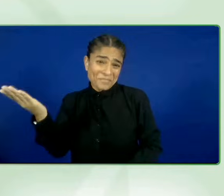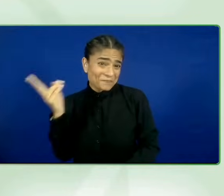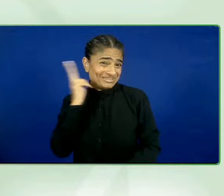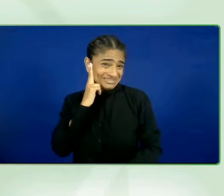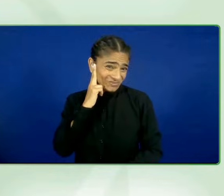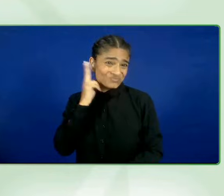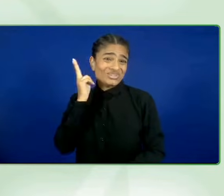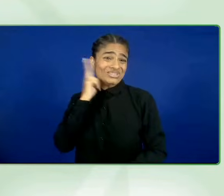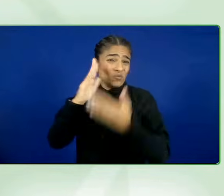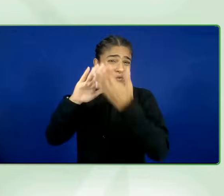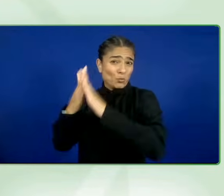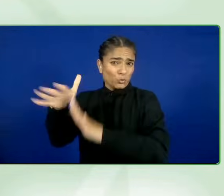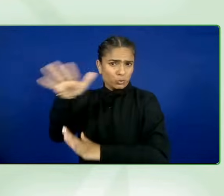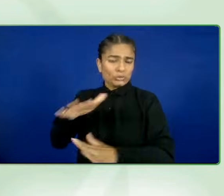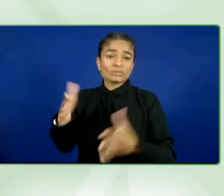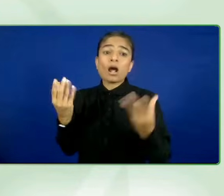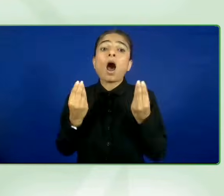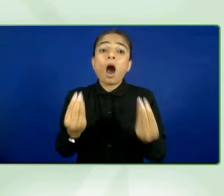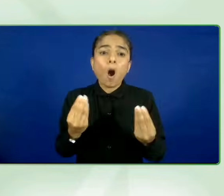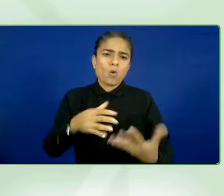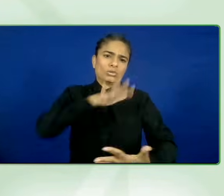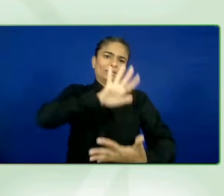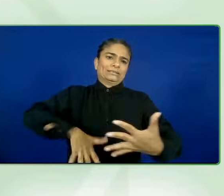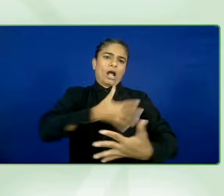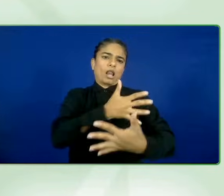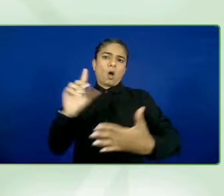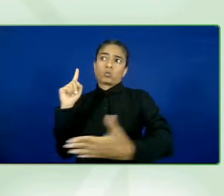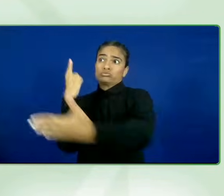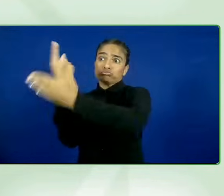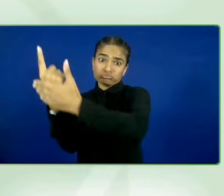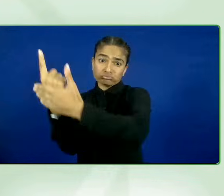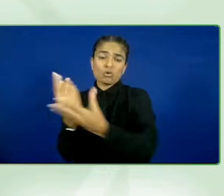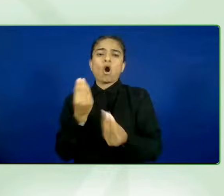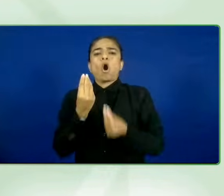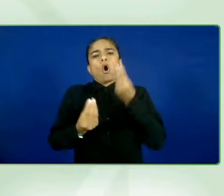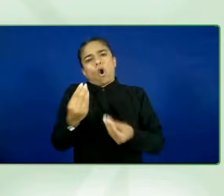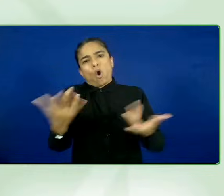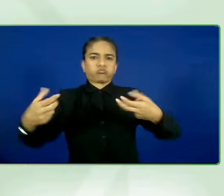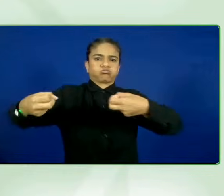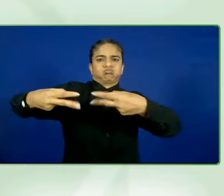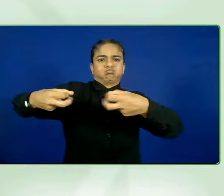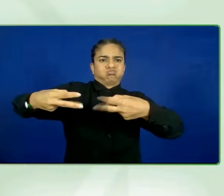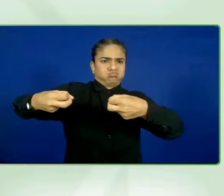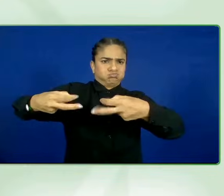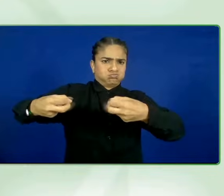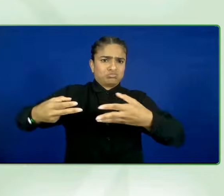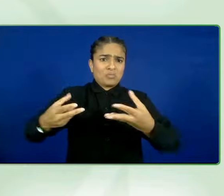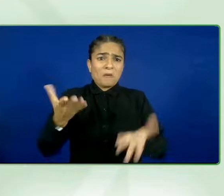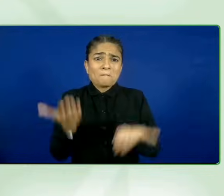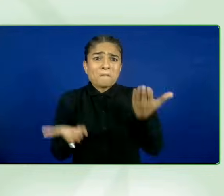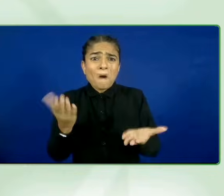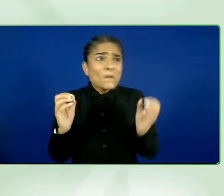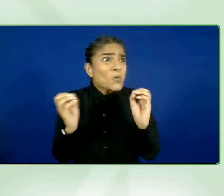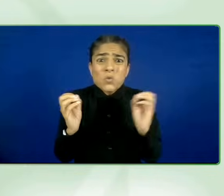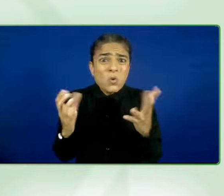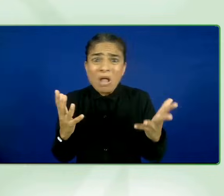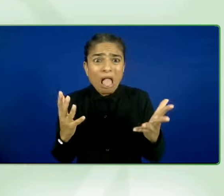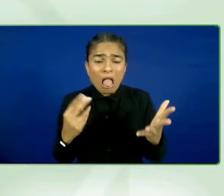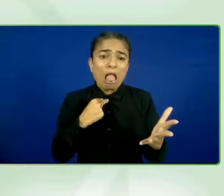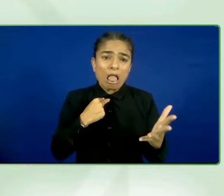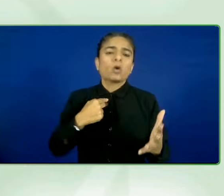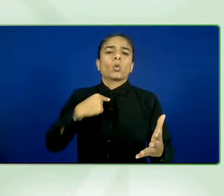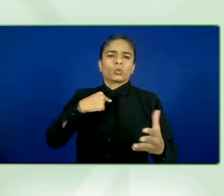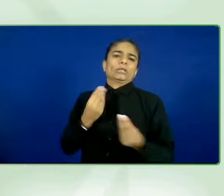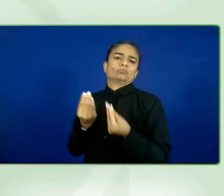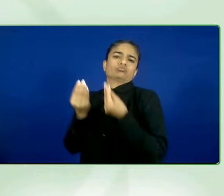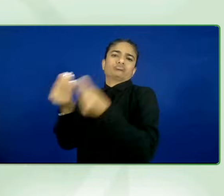closed captions for content which is not available in the other OTTs or other public domain. So